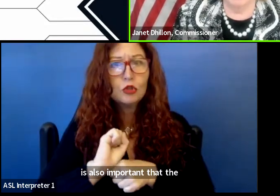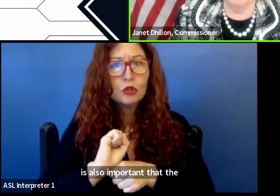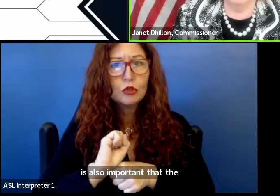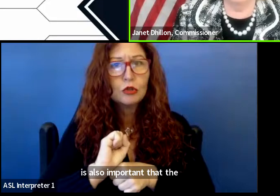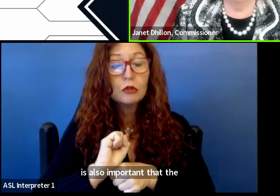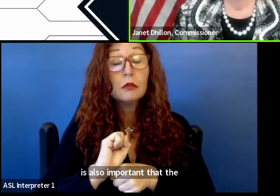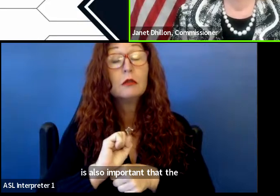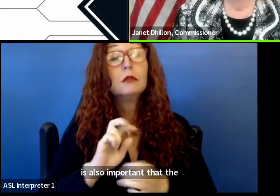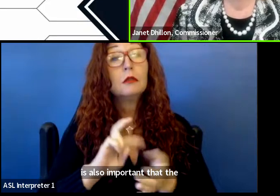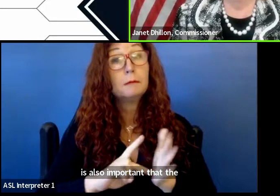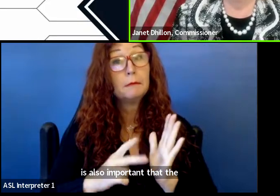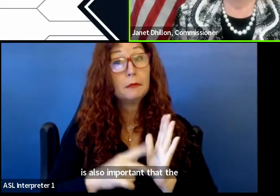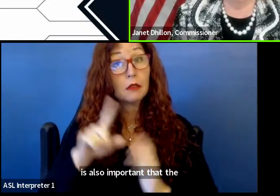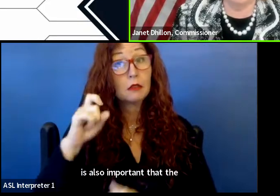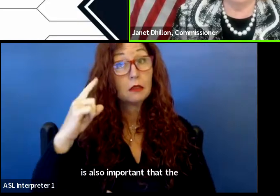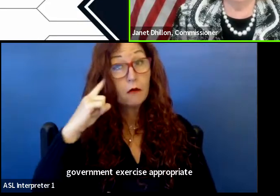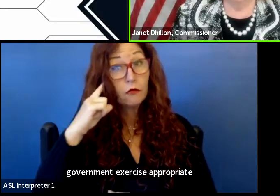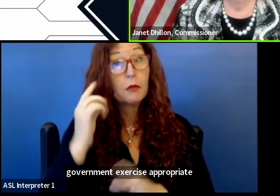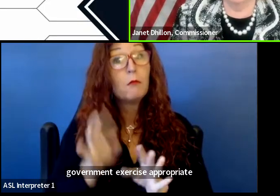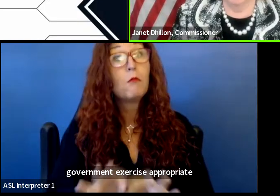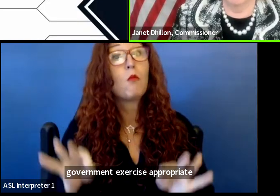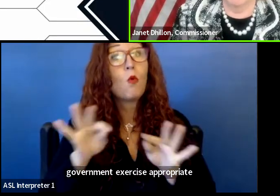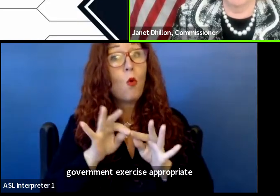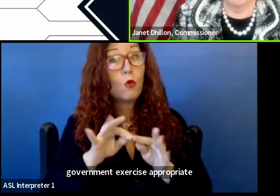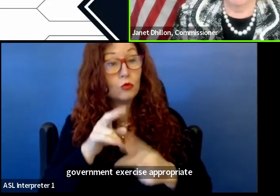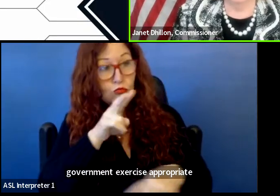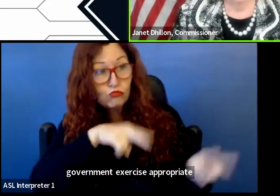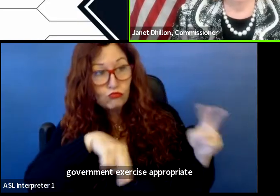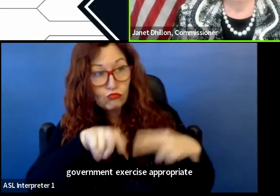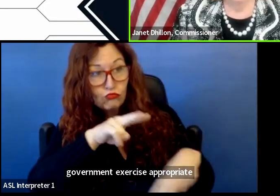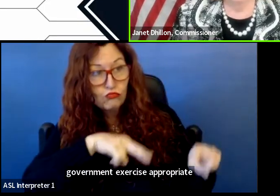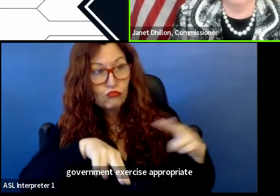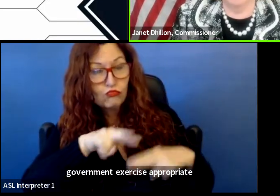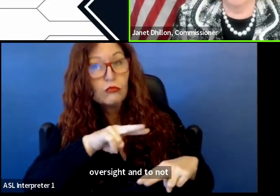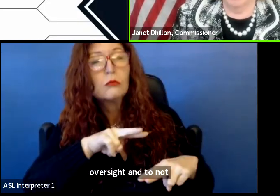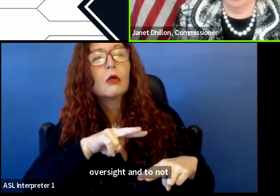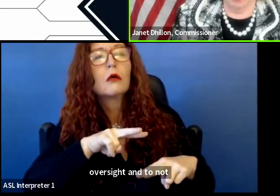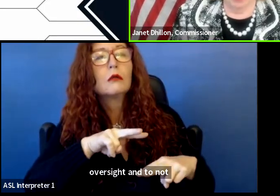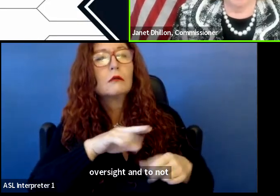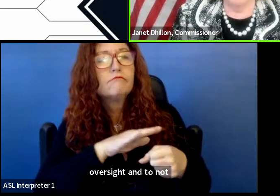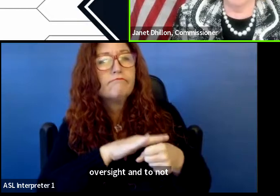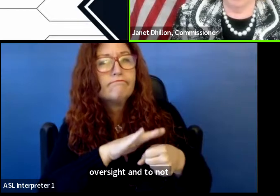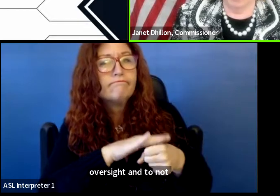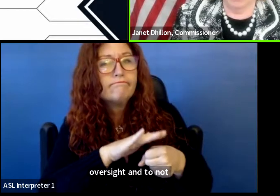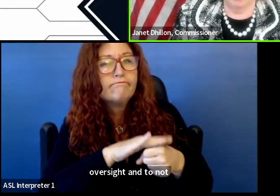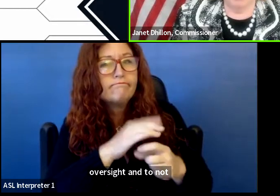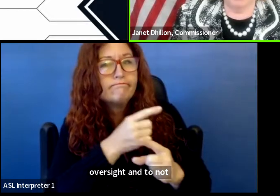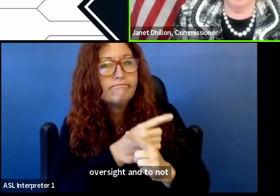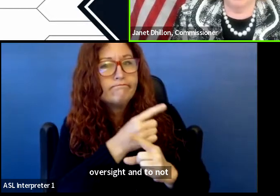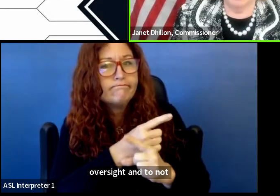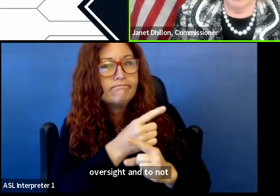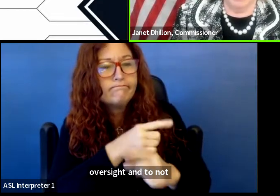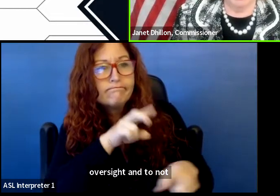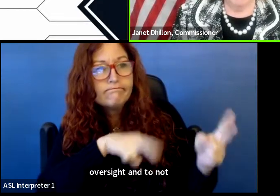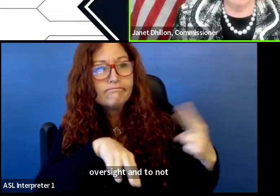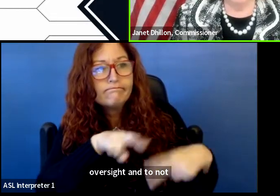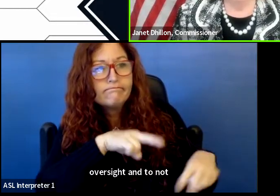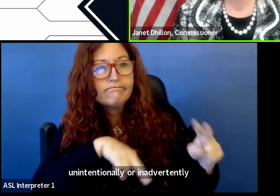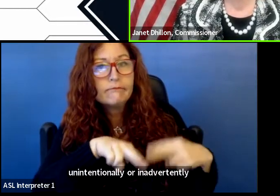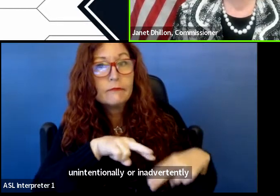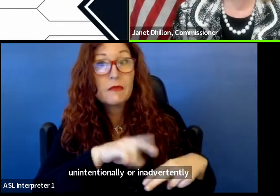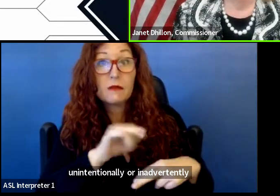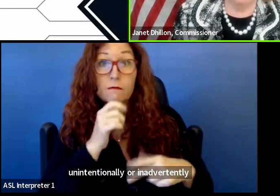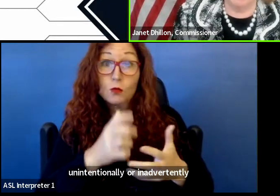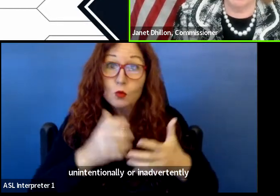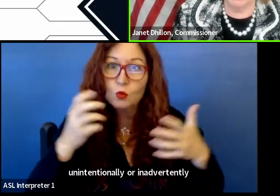oversight and to not unintentionally or inadvertently cause harm as we